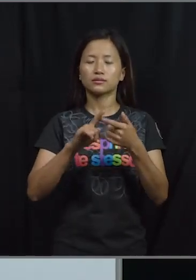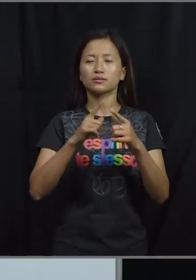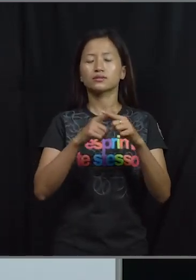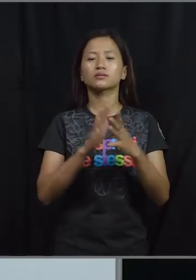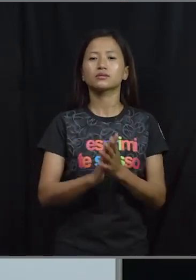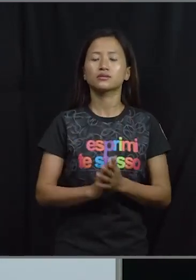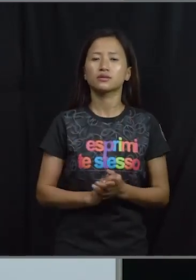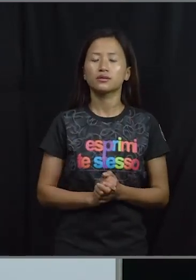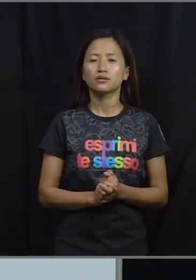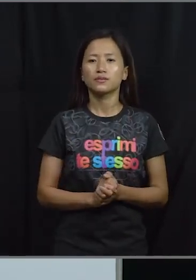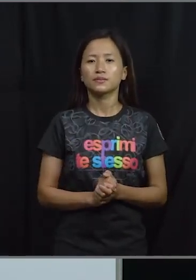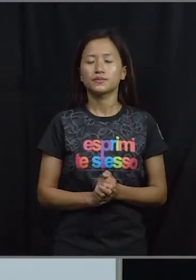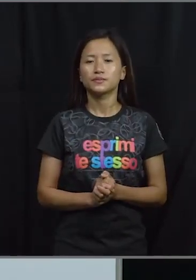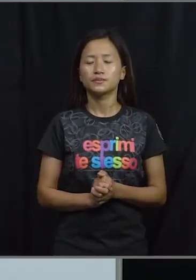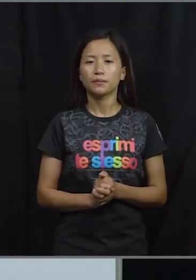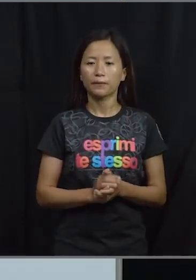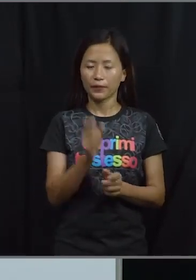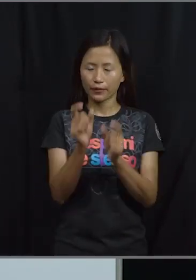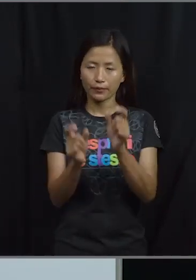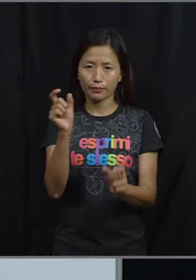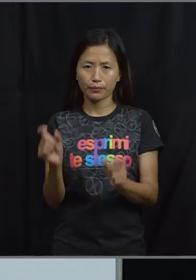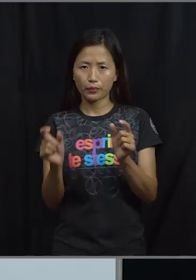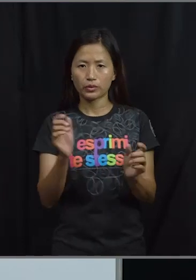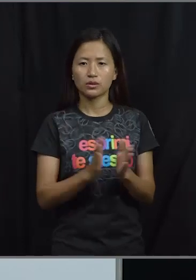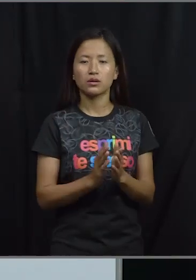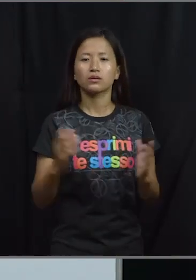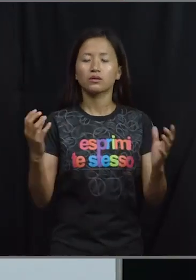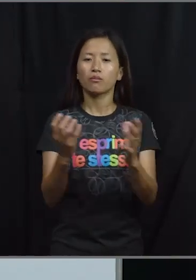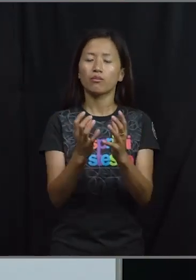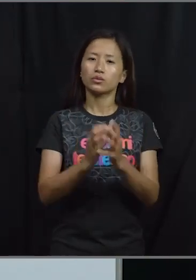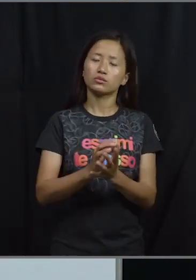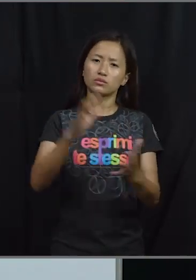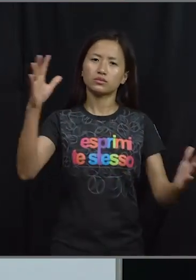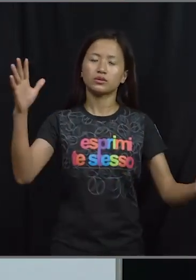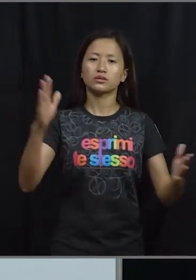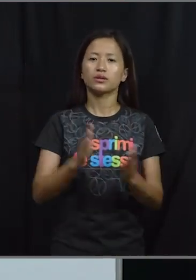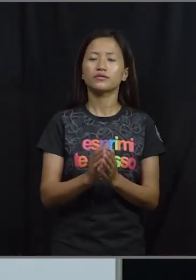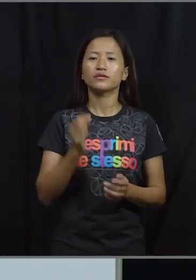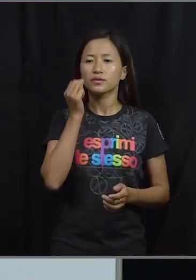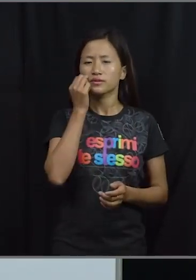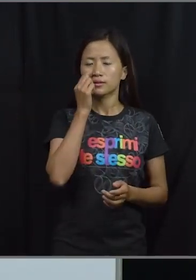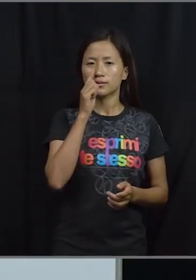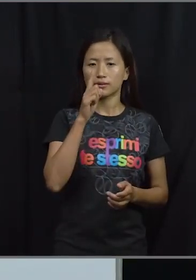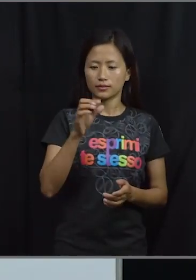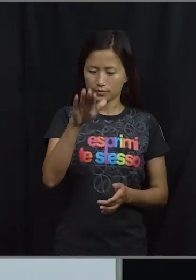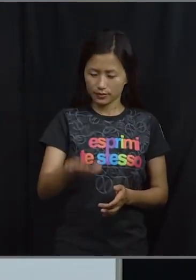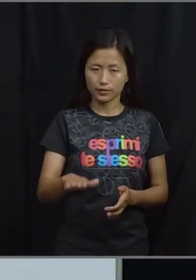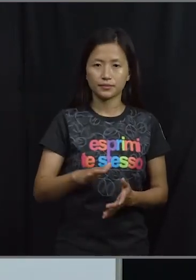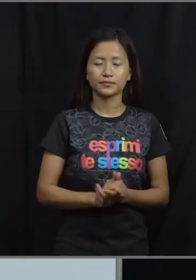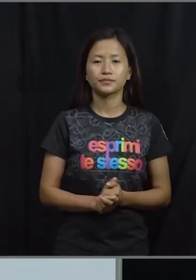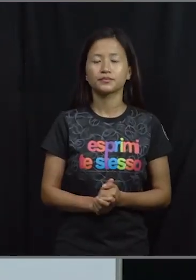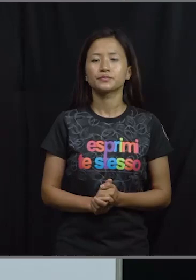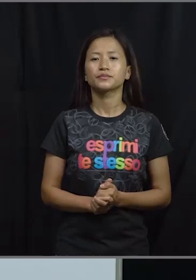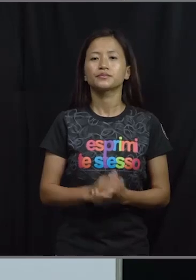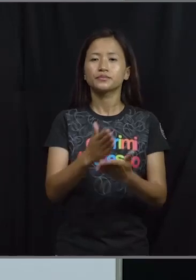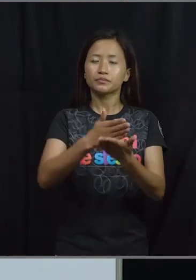if the population is composed largely of girl child, Are you listening or not? In